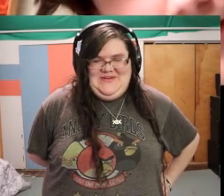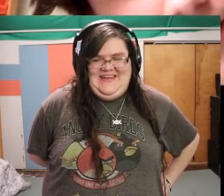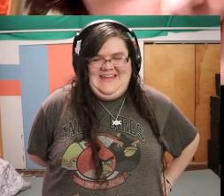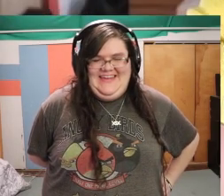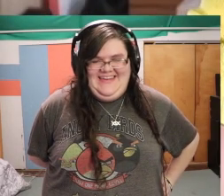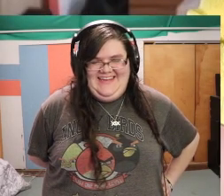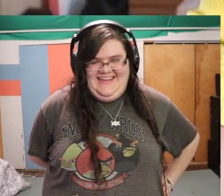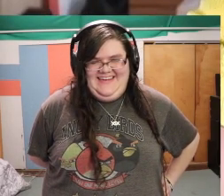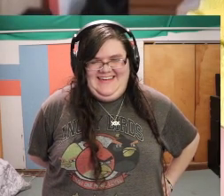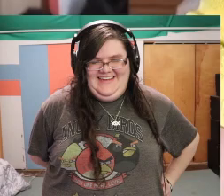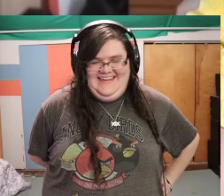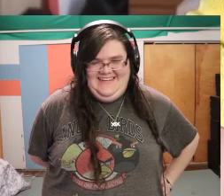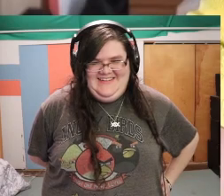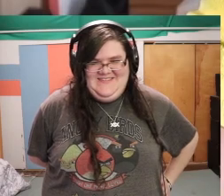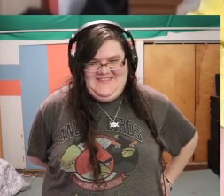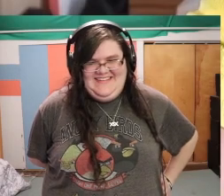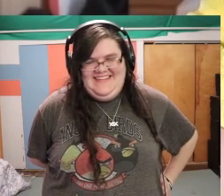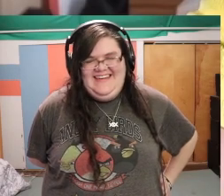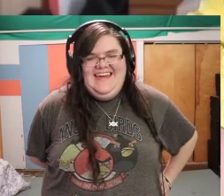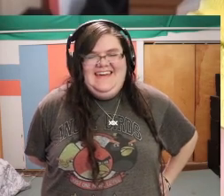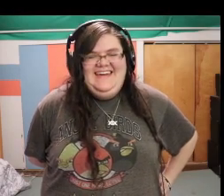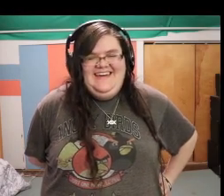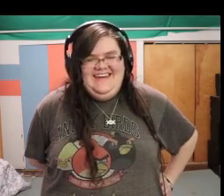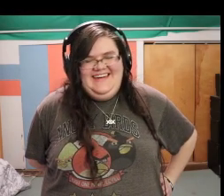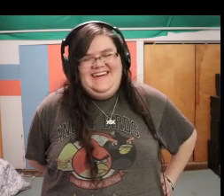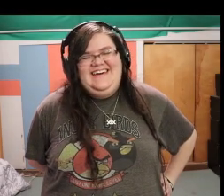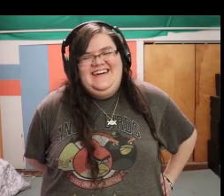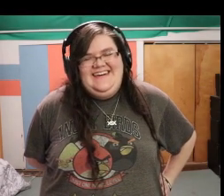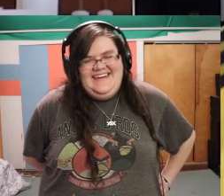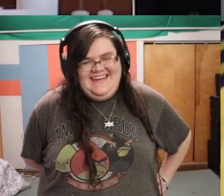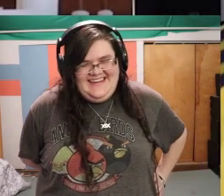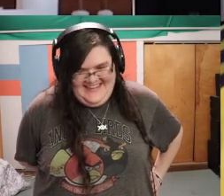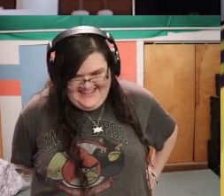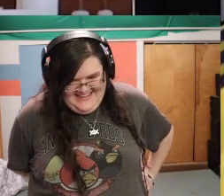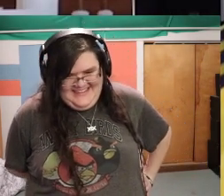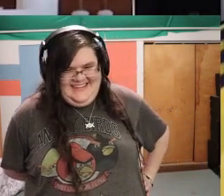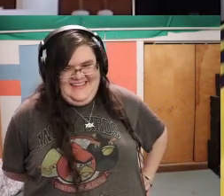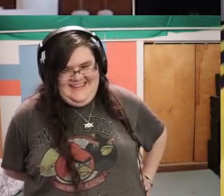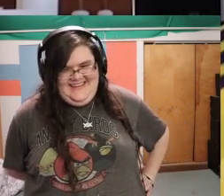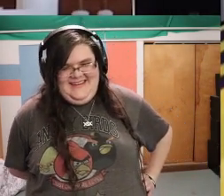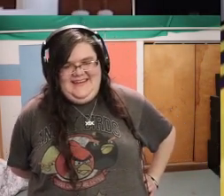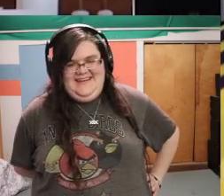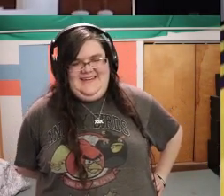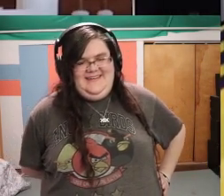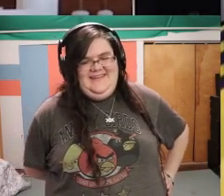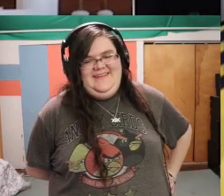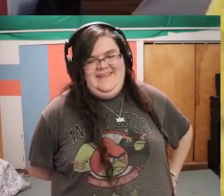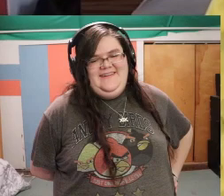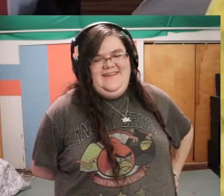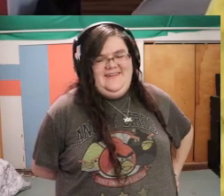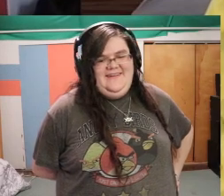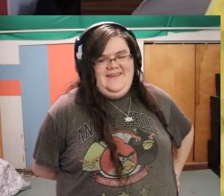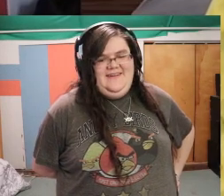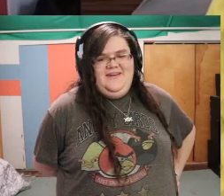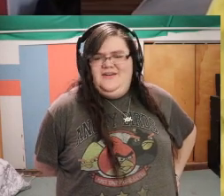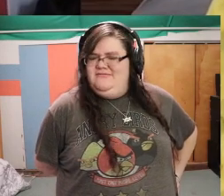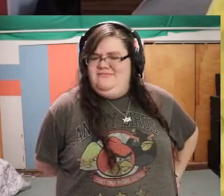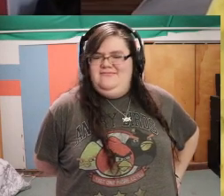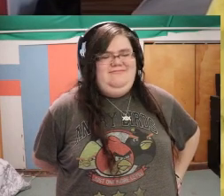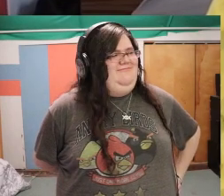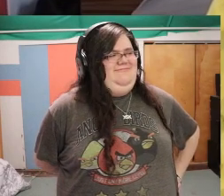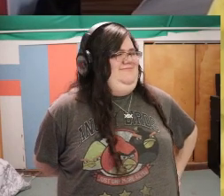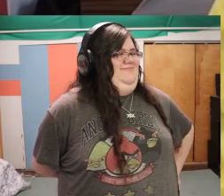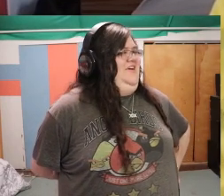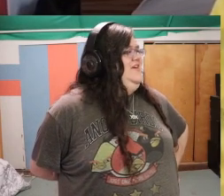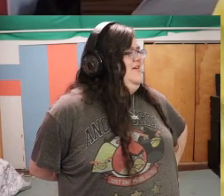Oh, boy. Yeah, it's great, mate. That's great. One question, go. By the way, I'm adopted, so. Okay. So, you know how